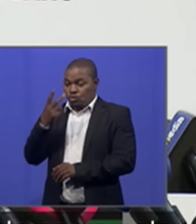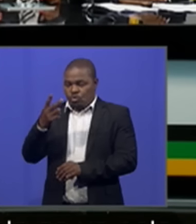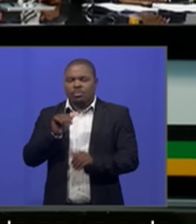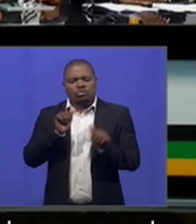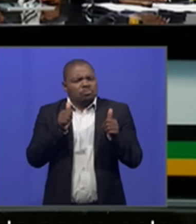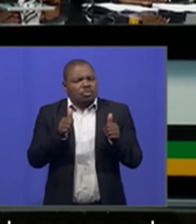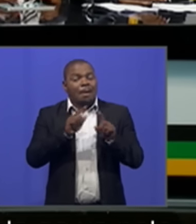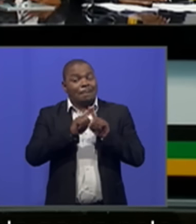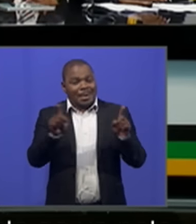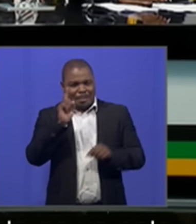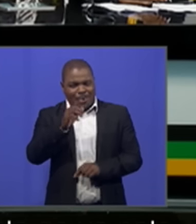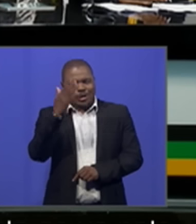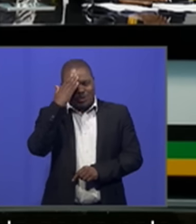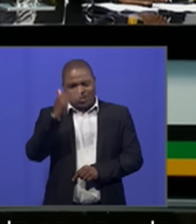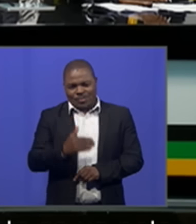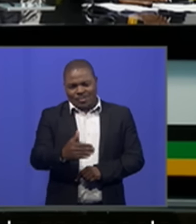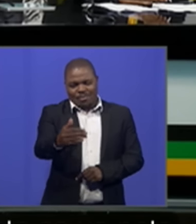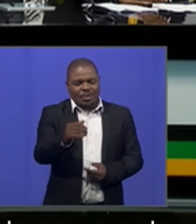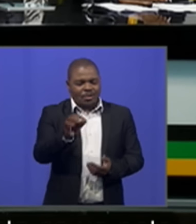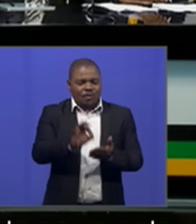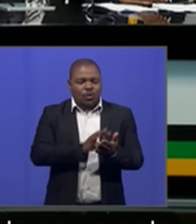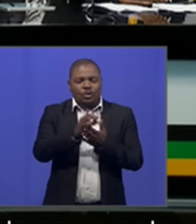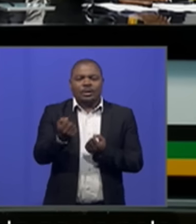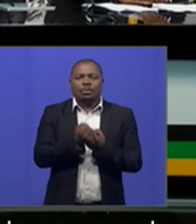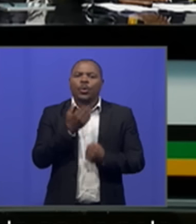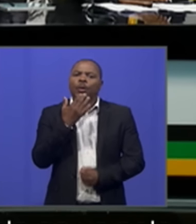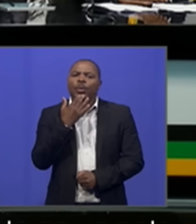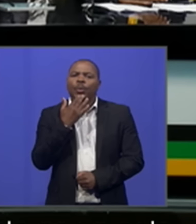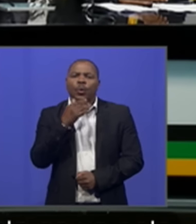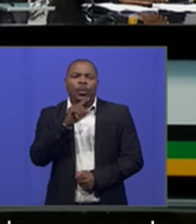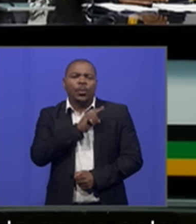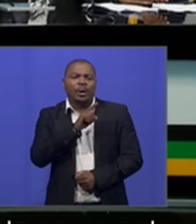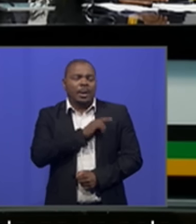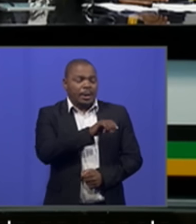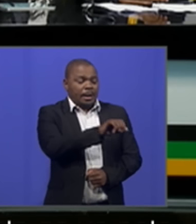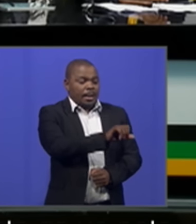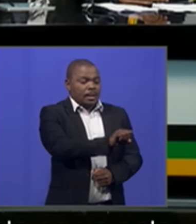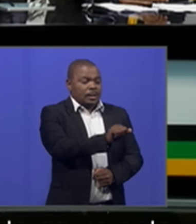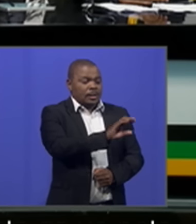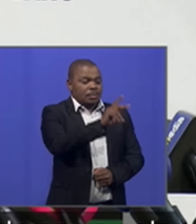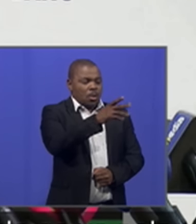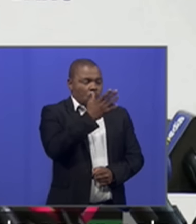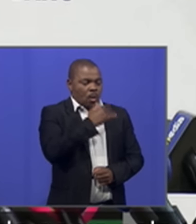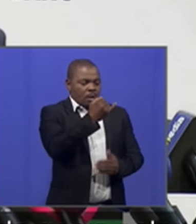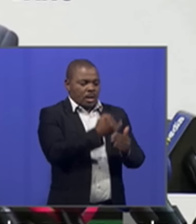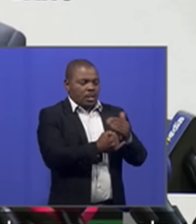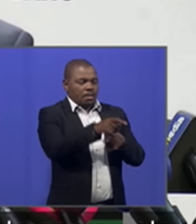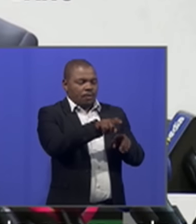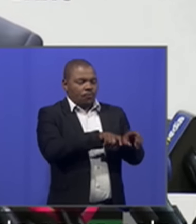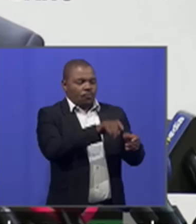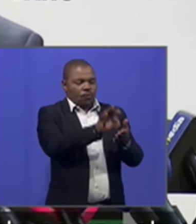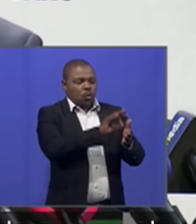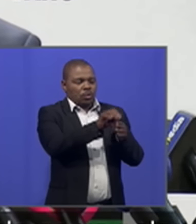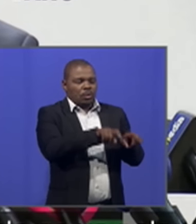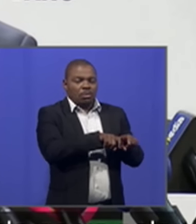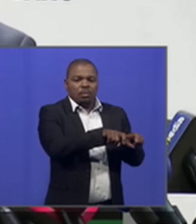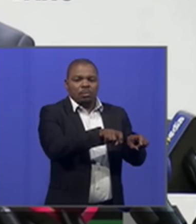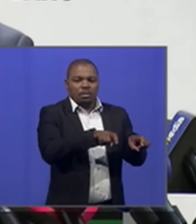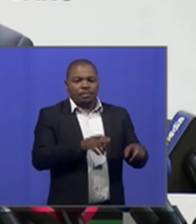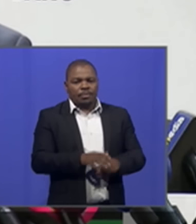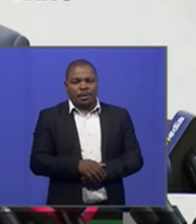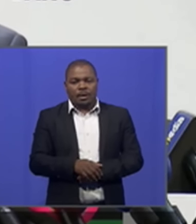gore maloko a bona ya go boutela mang kgabagareng yeo SSCP e nyakang go ikema e le noši. To respond in 10